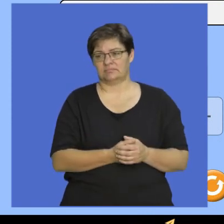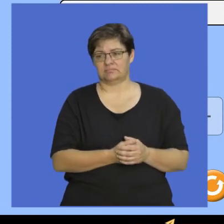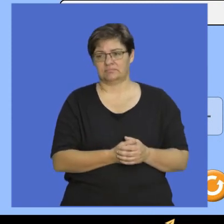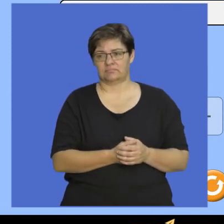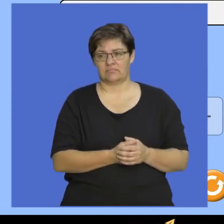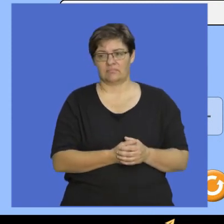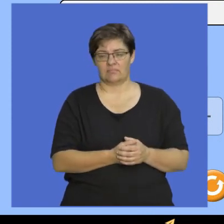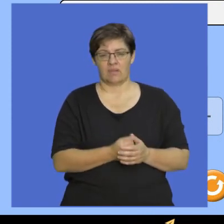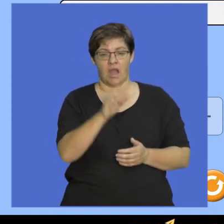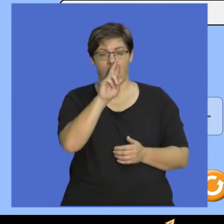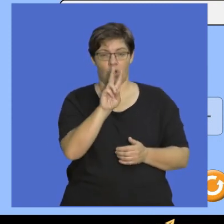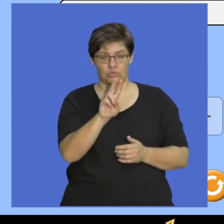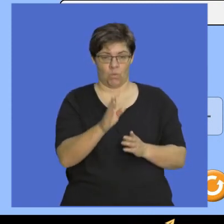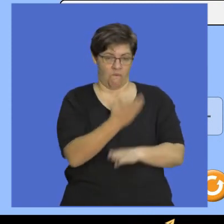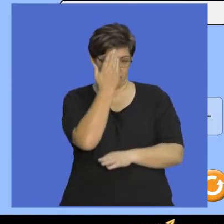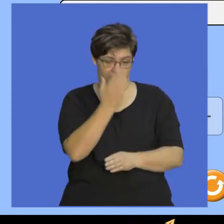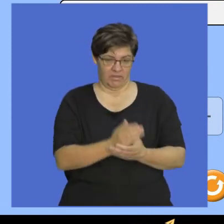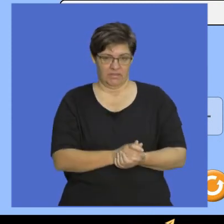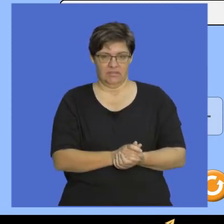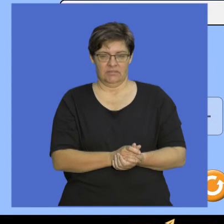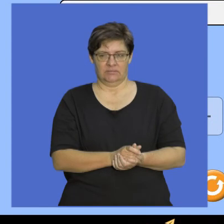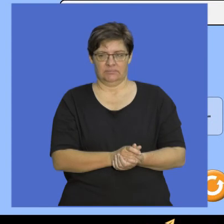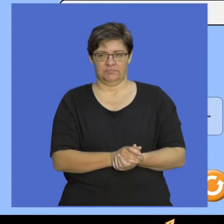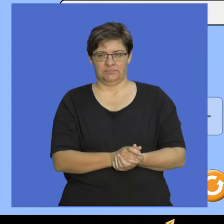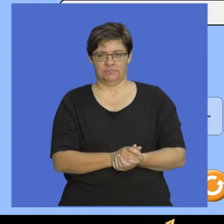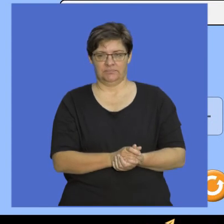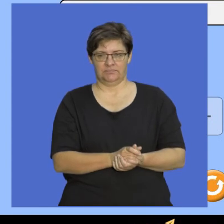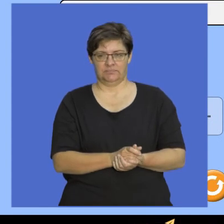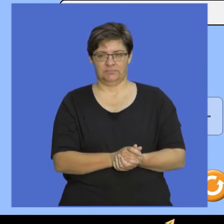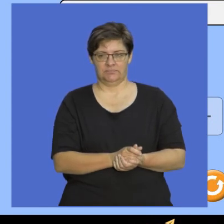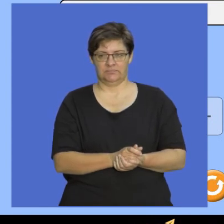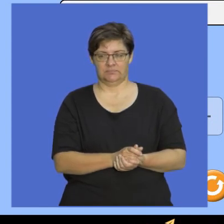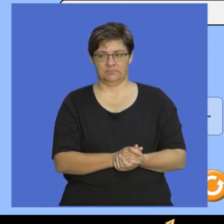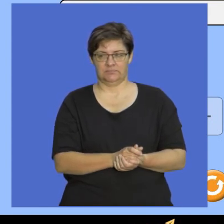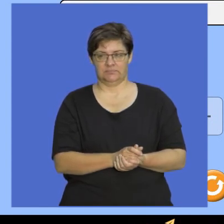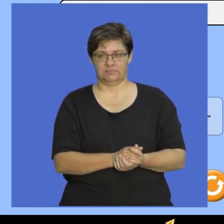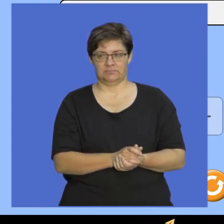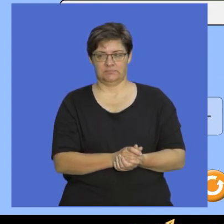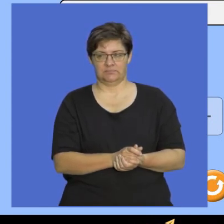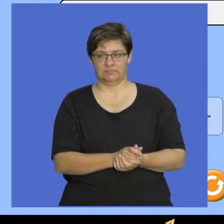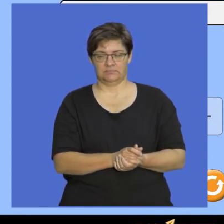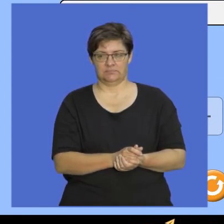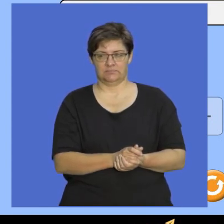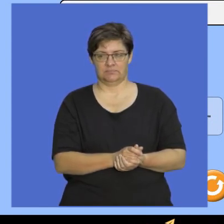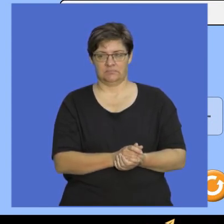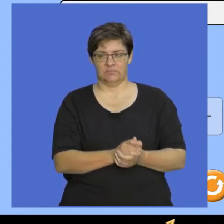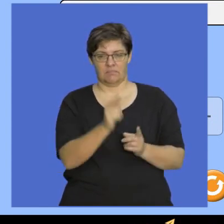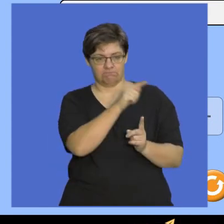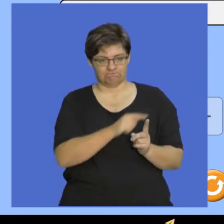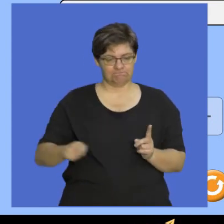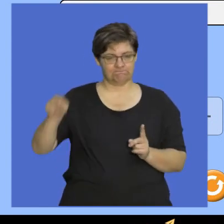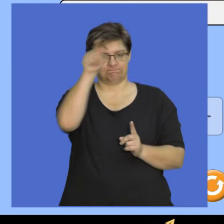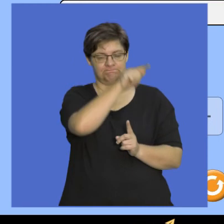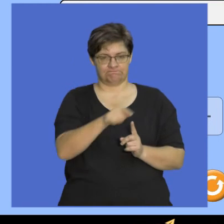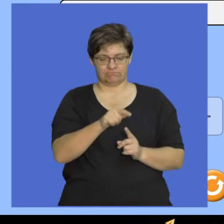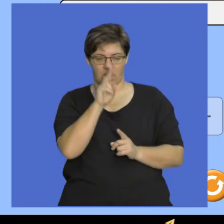take out resistor R2, okay? If we take out resistor R2, right? And then we